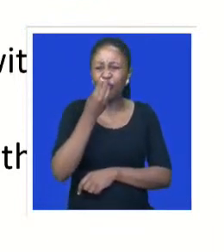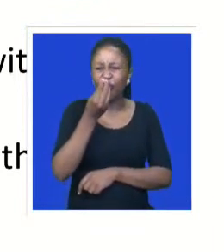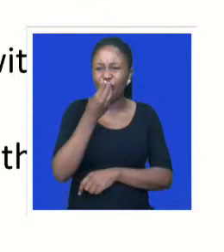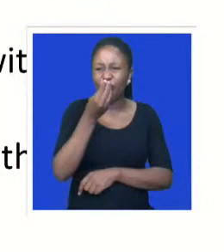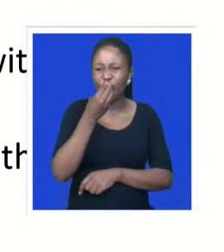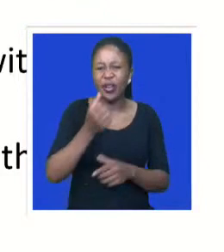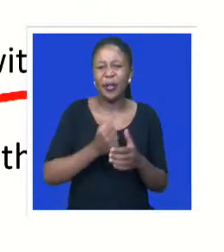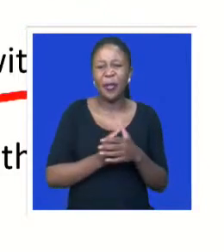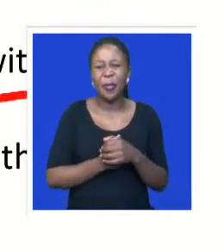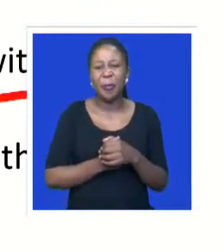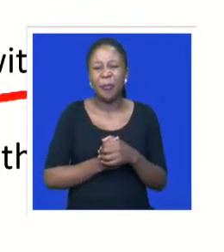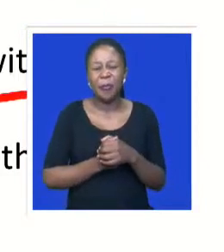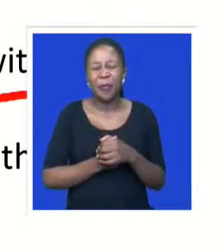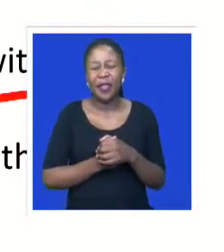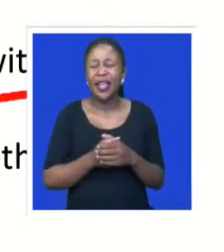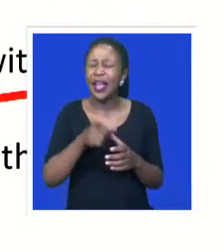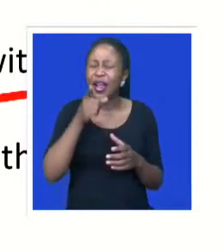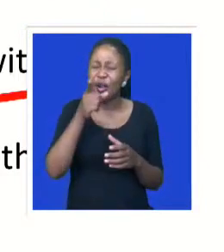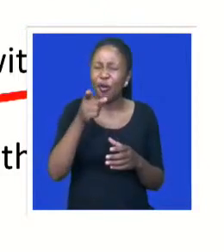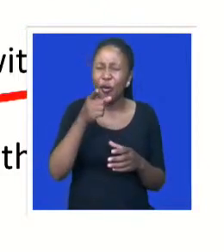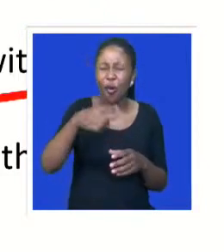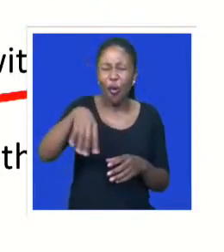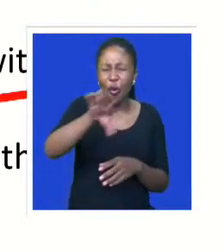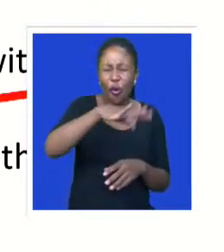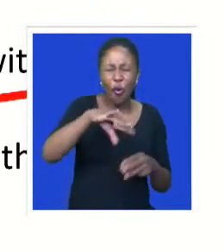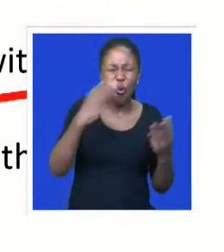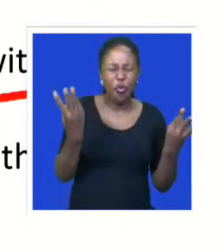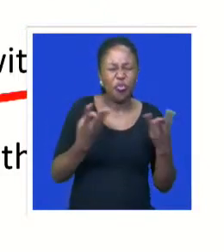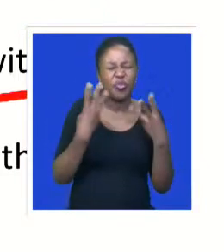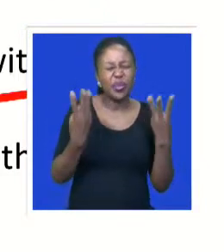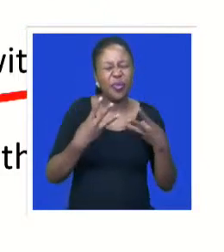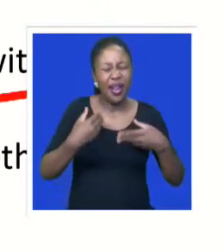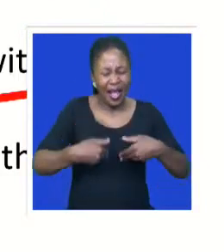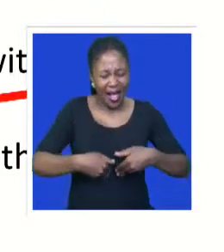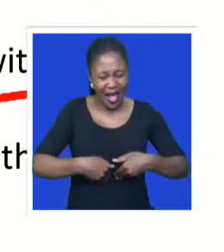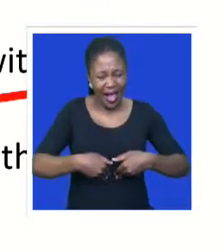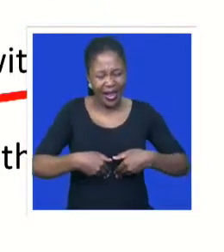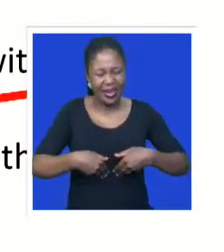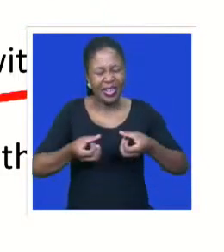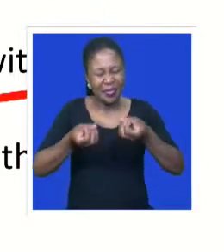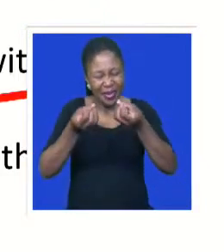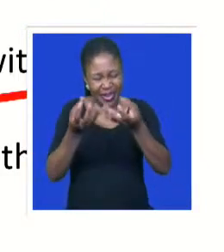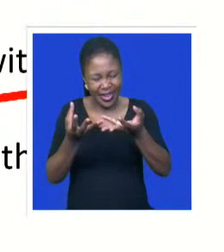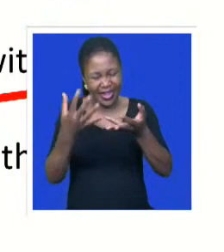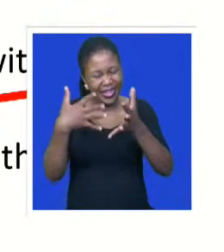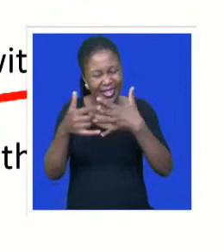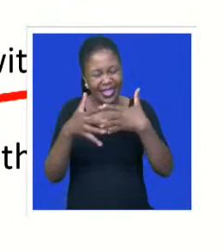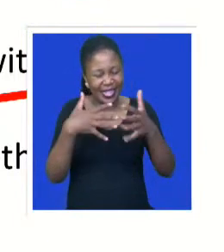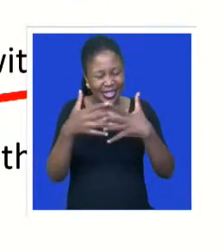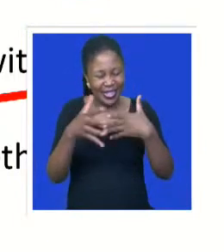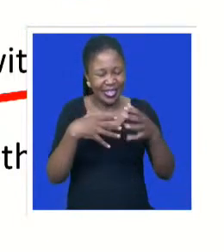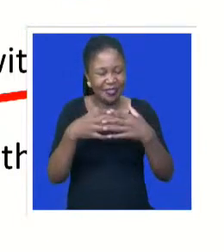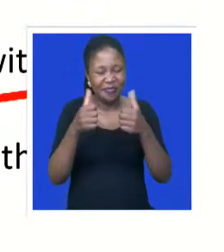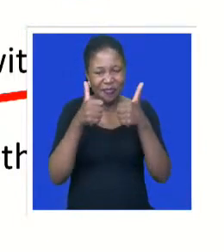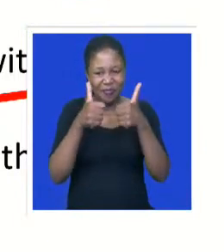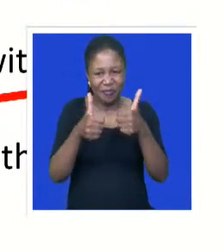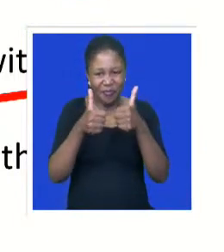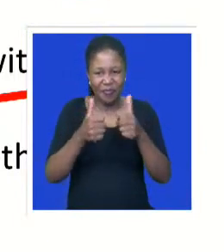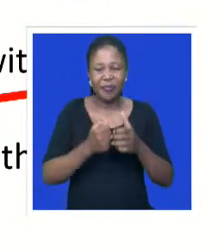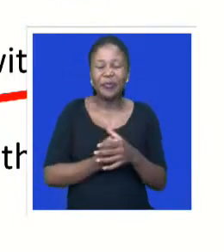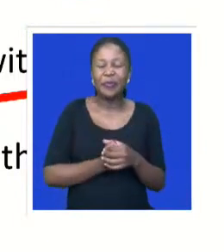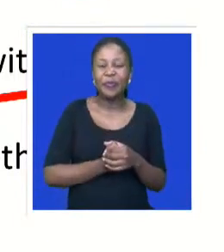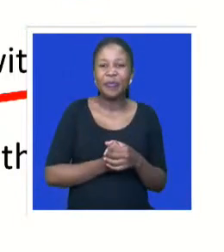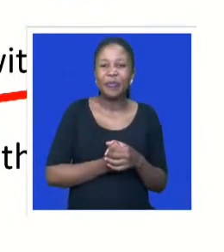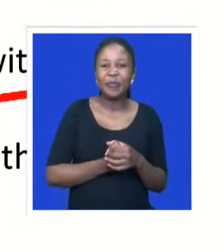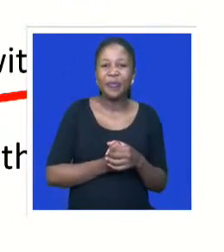hungry with good things. Another characteristics is that gospel of the Holy